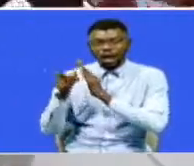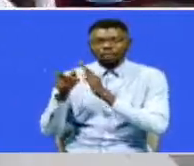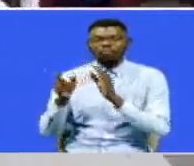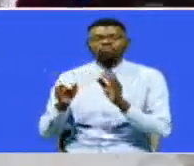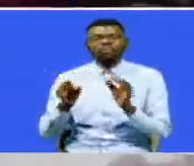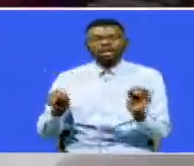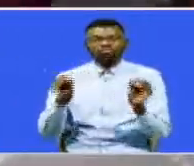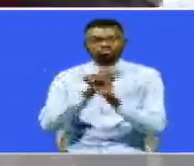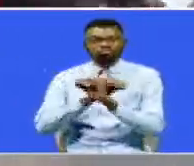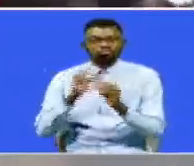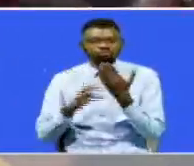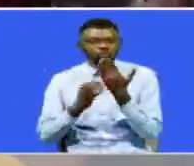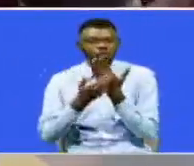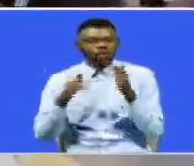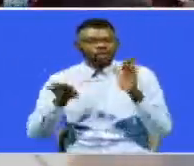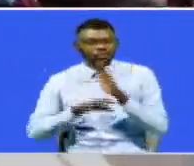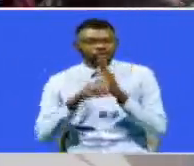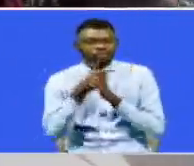candidate.